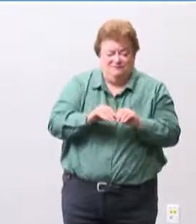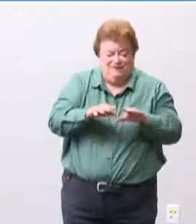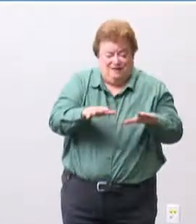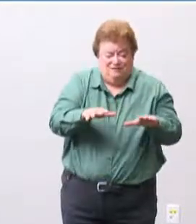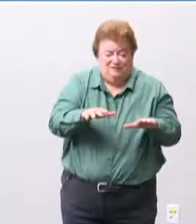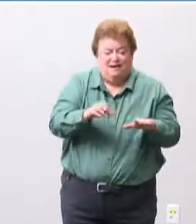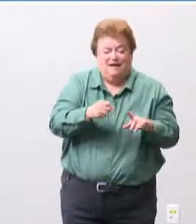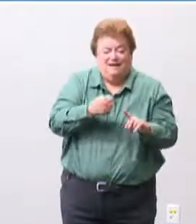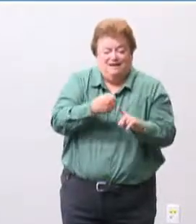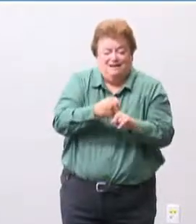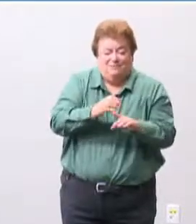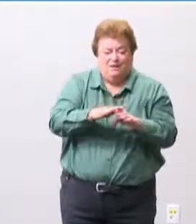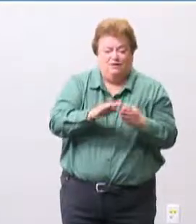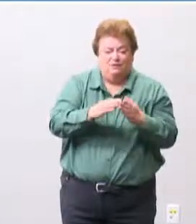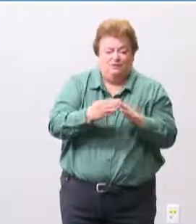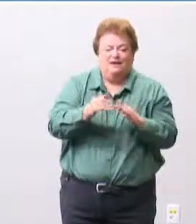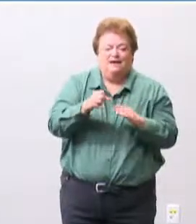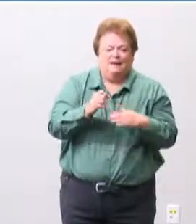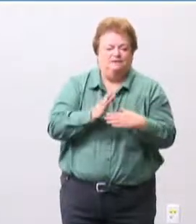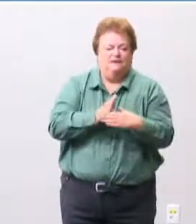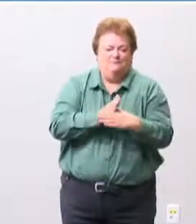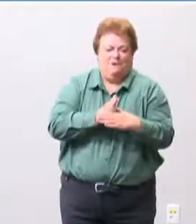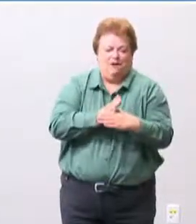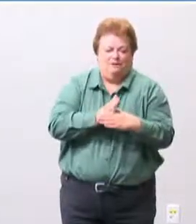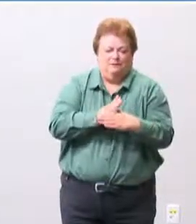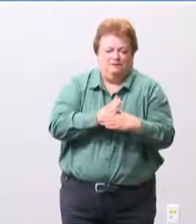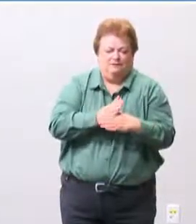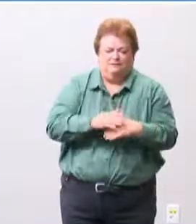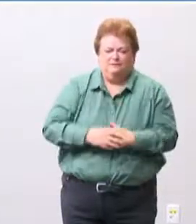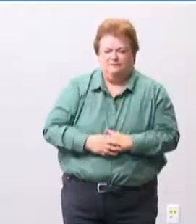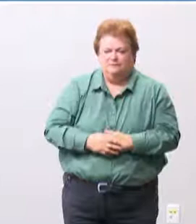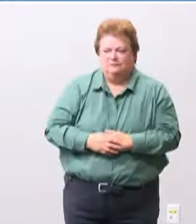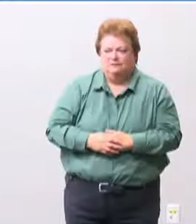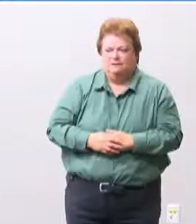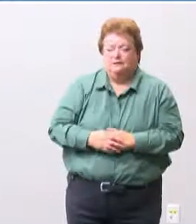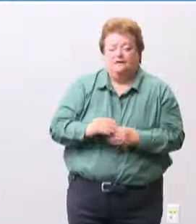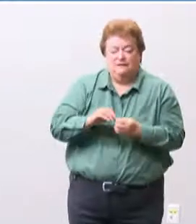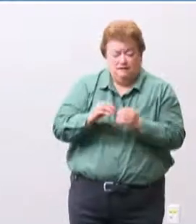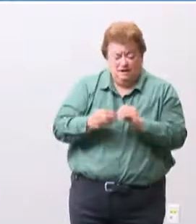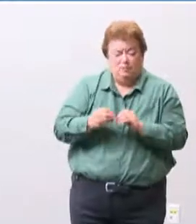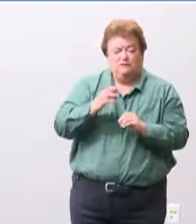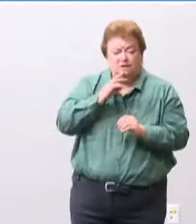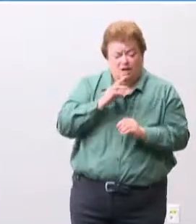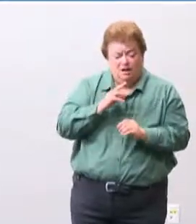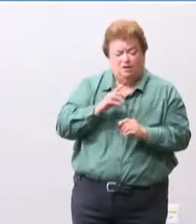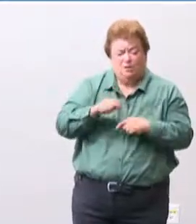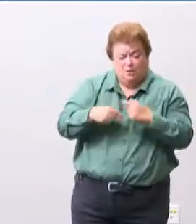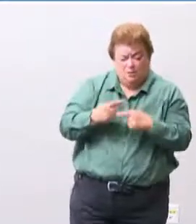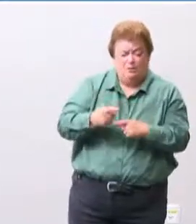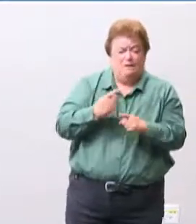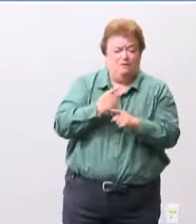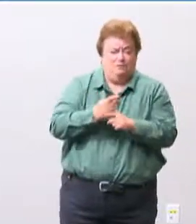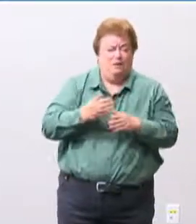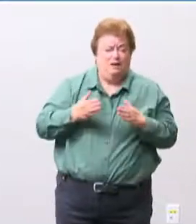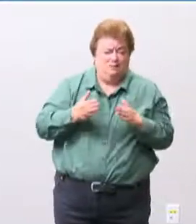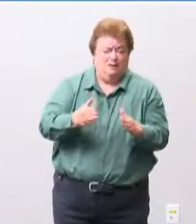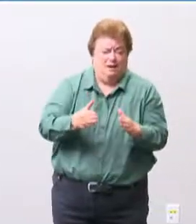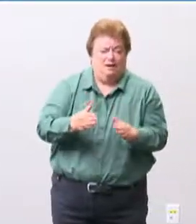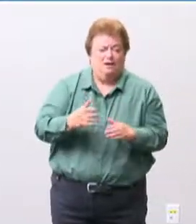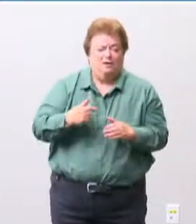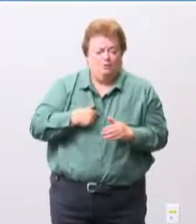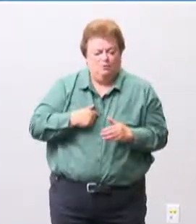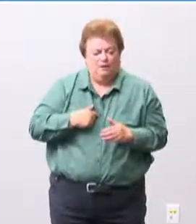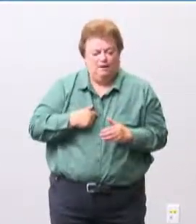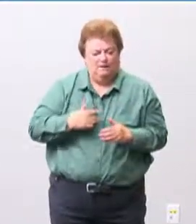the impact on our community is moderate. Our numbers are trending in the right direction, and we are very encouraged by the pace